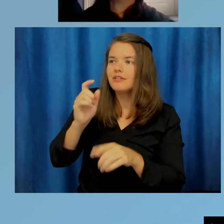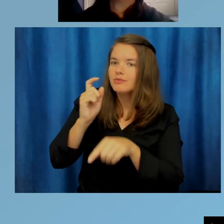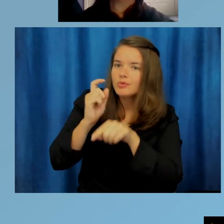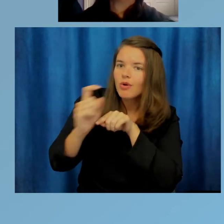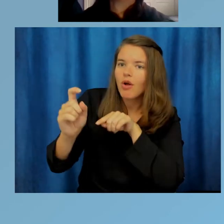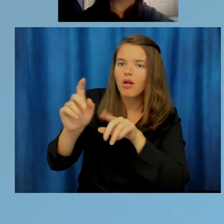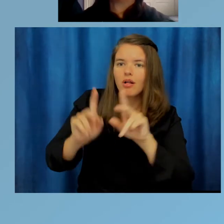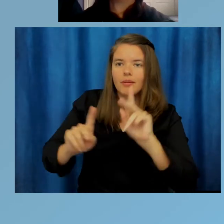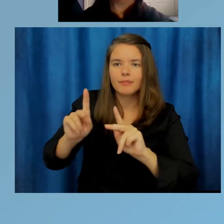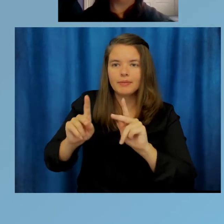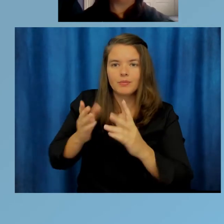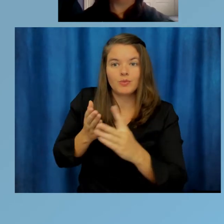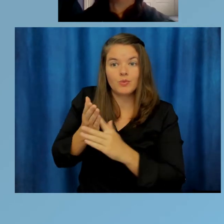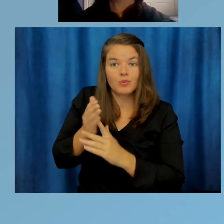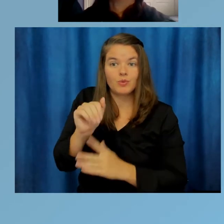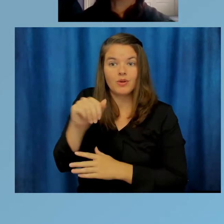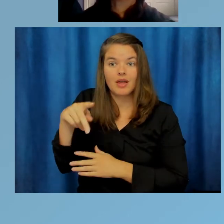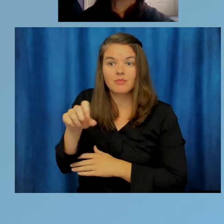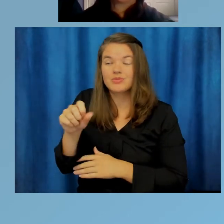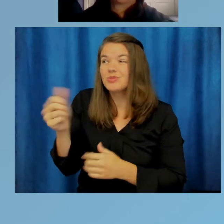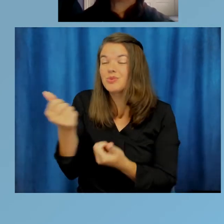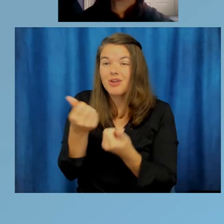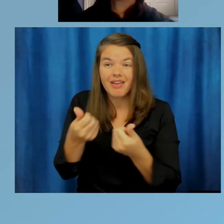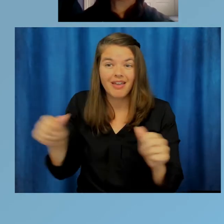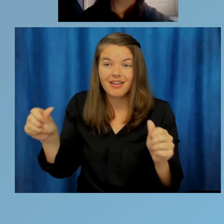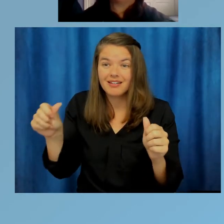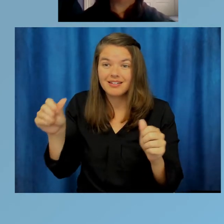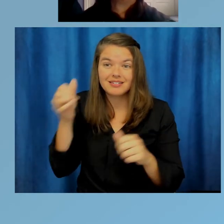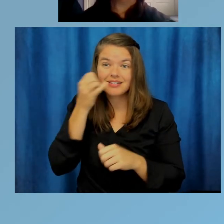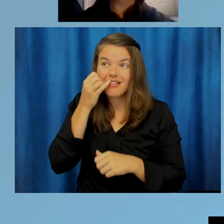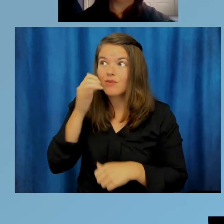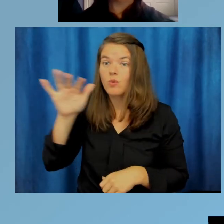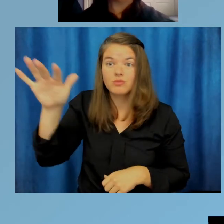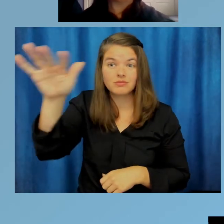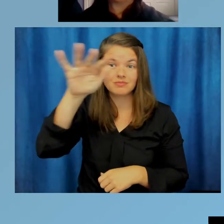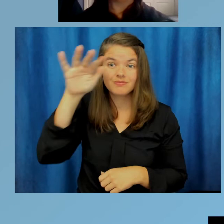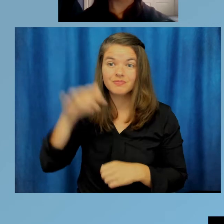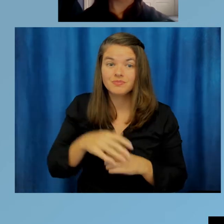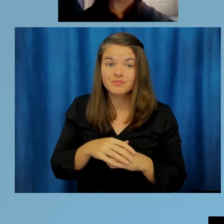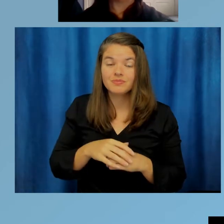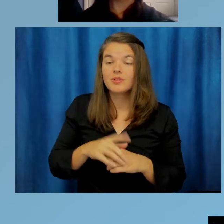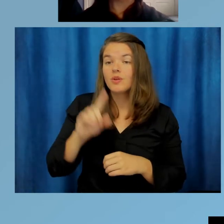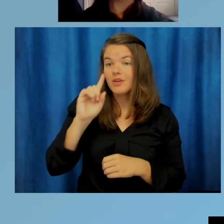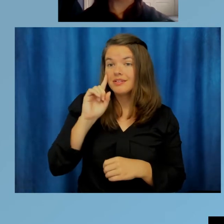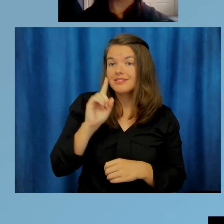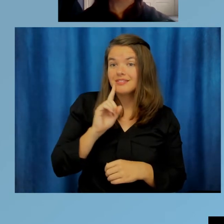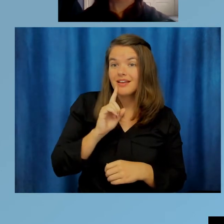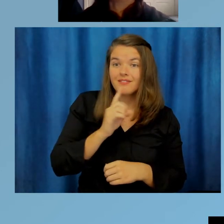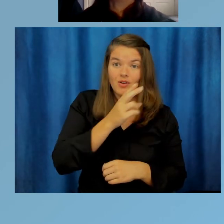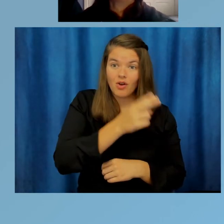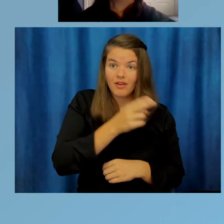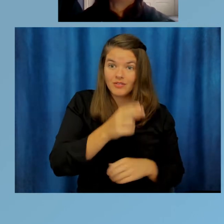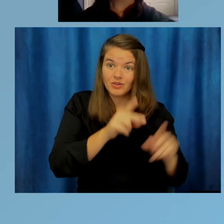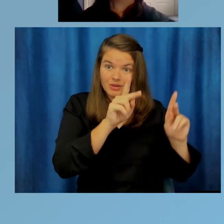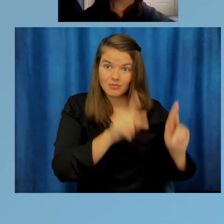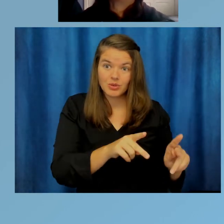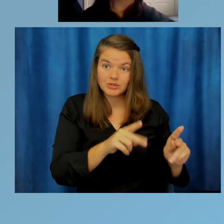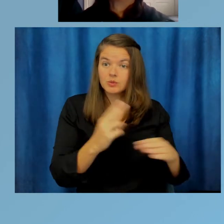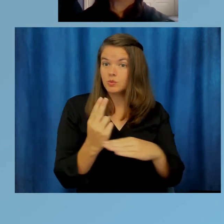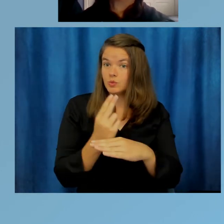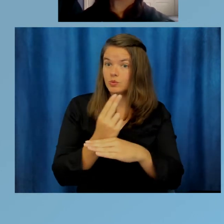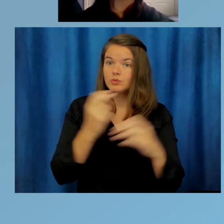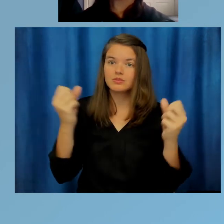account, and then they can call people through those apps to any telephone that there's out there. So the deaf and